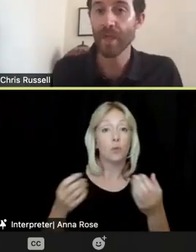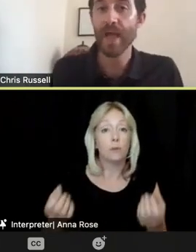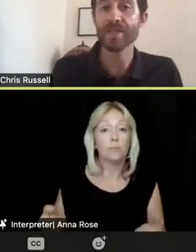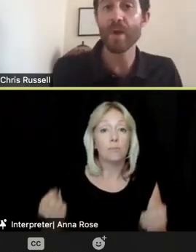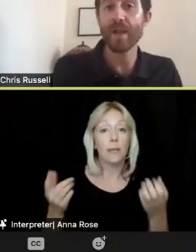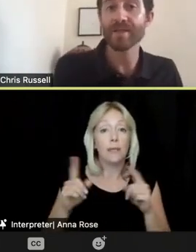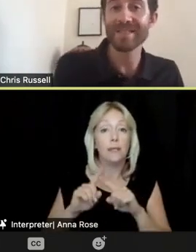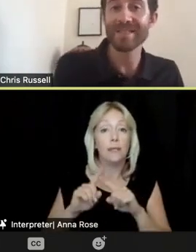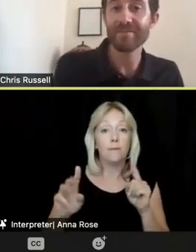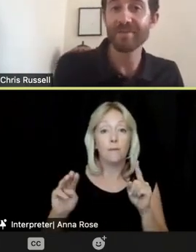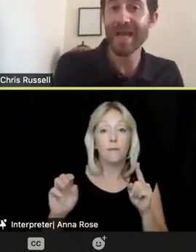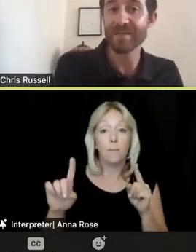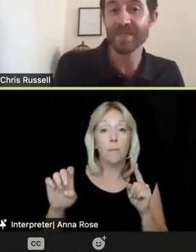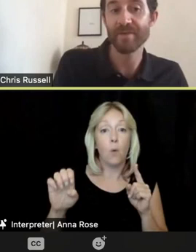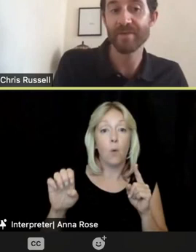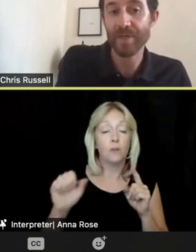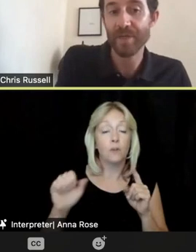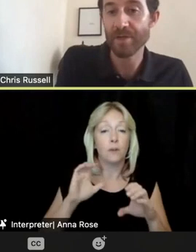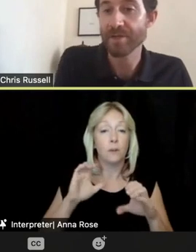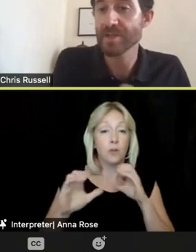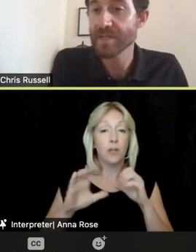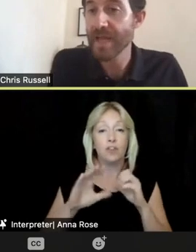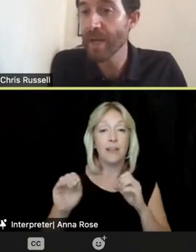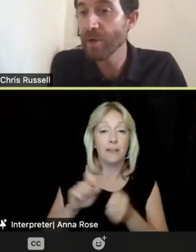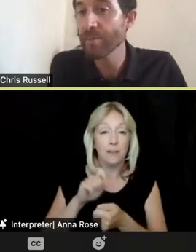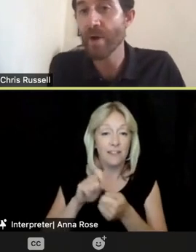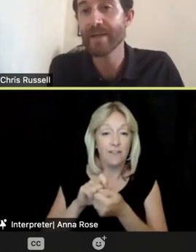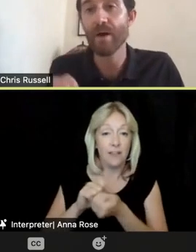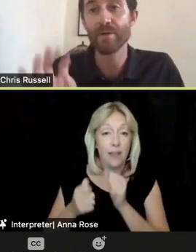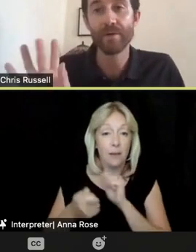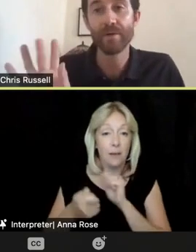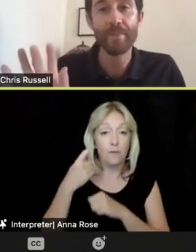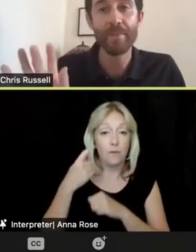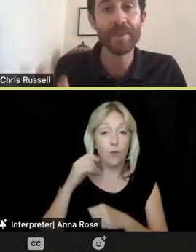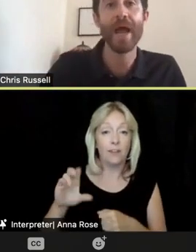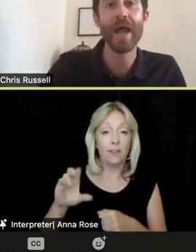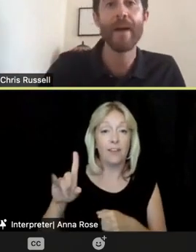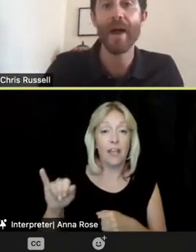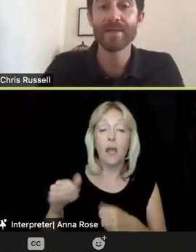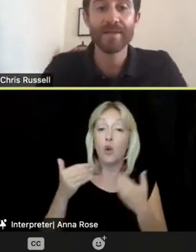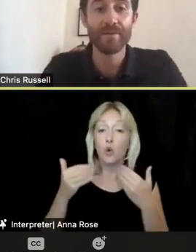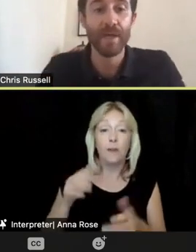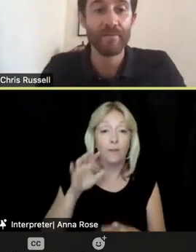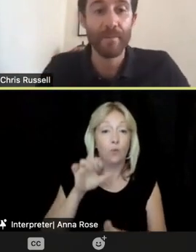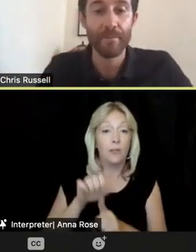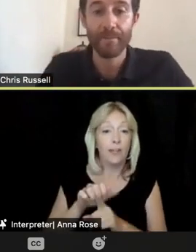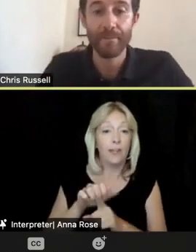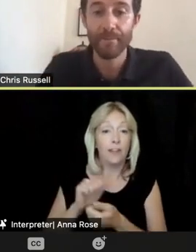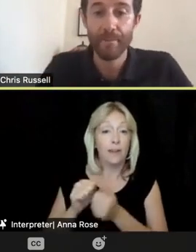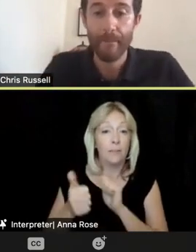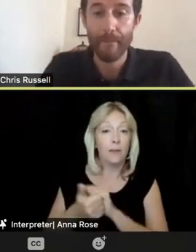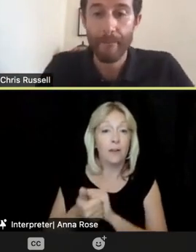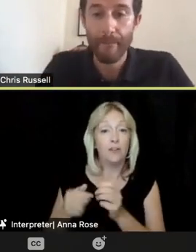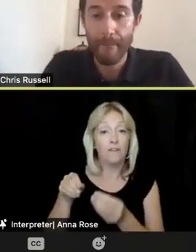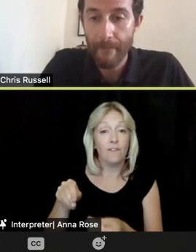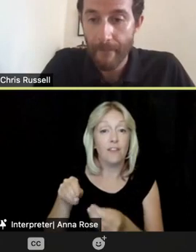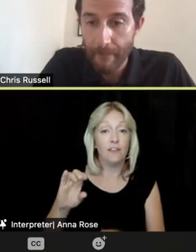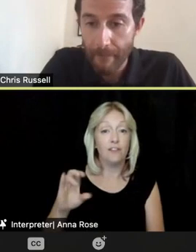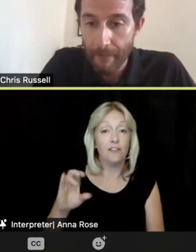communication as well as the CVI specific adaptations and see how many you can point out. Type them in the chat box as you think of them.